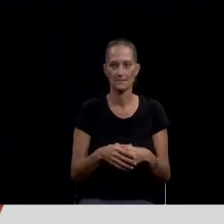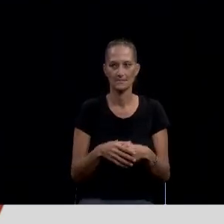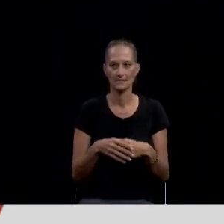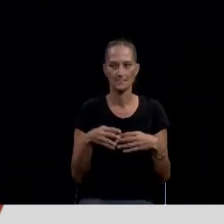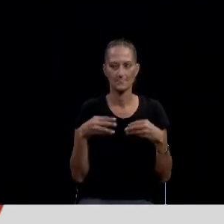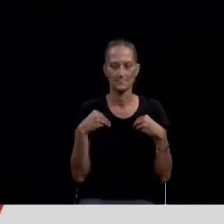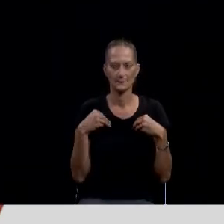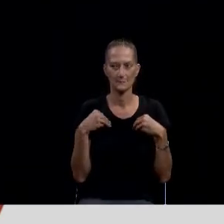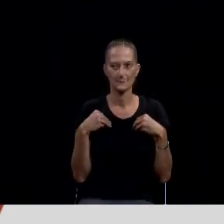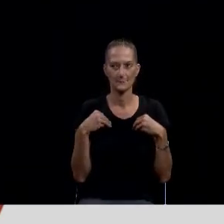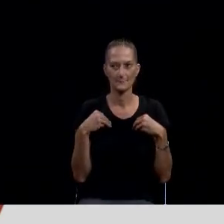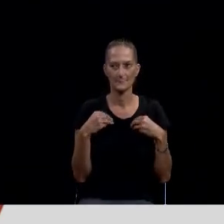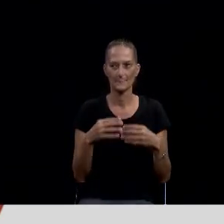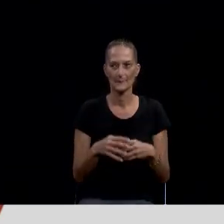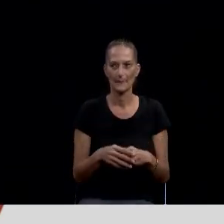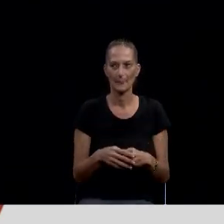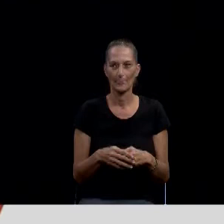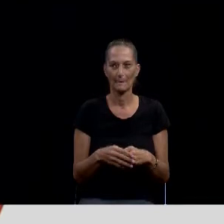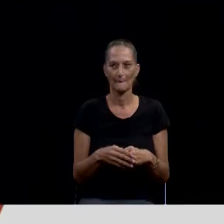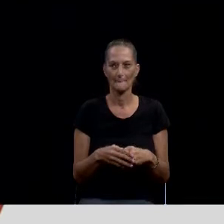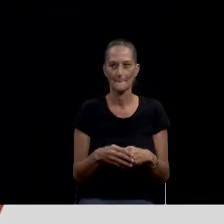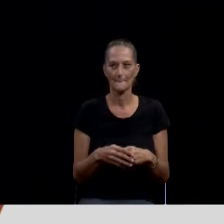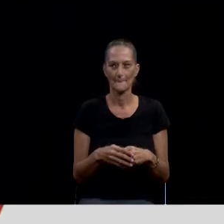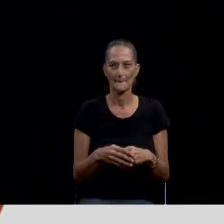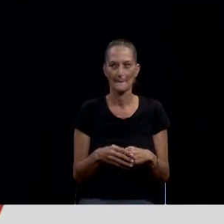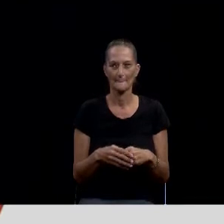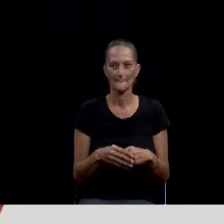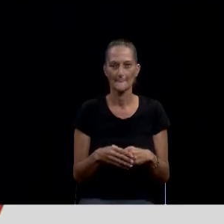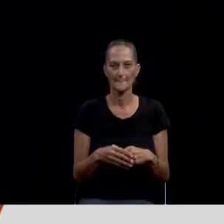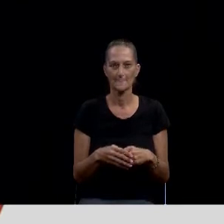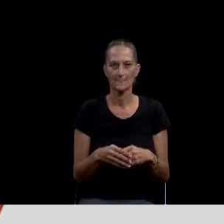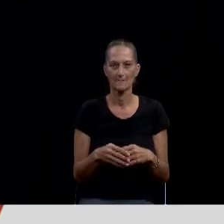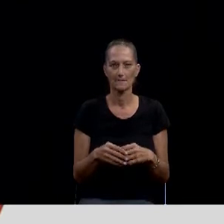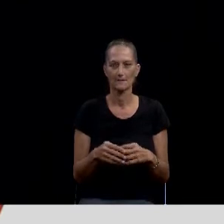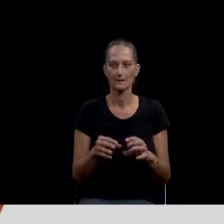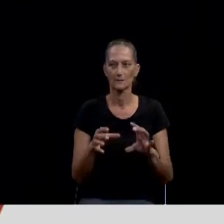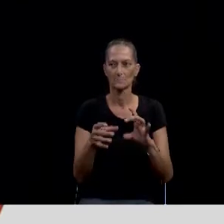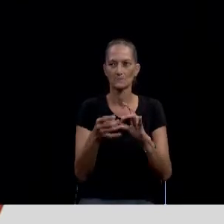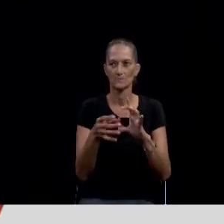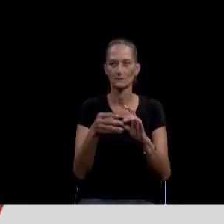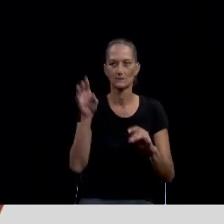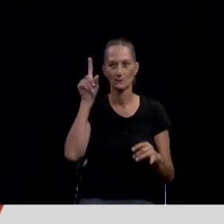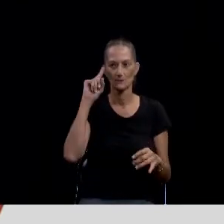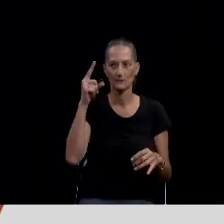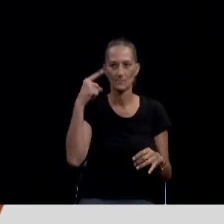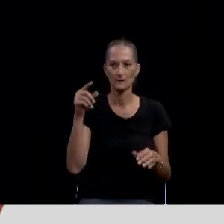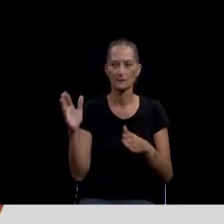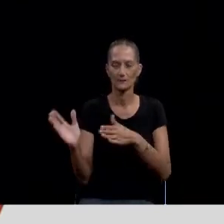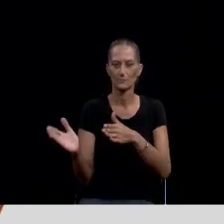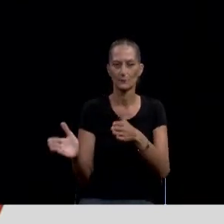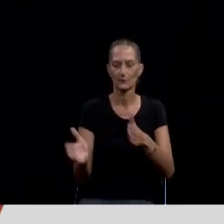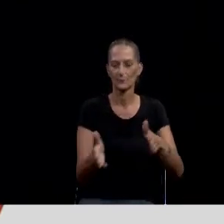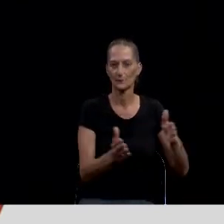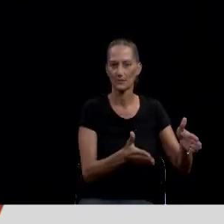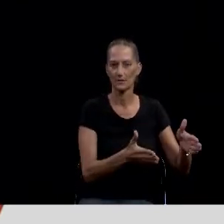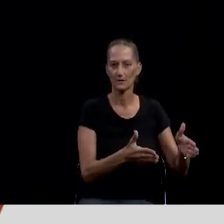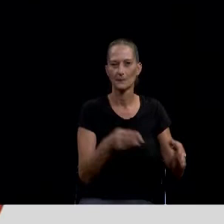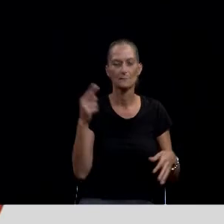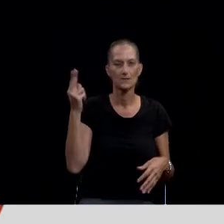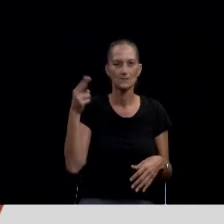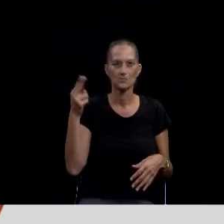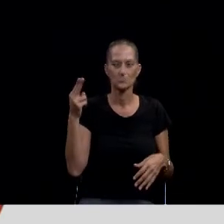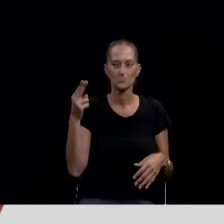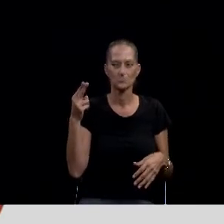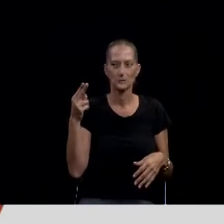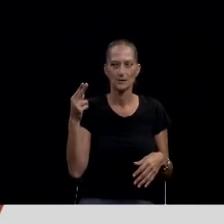space. These community folks shared elements of the history, values, and priorities of East Waco. Their direction,